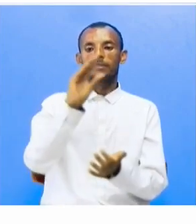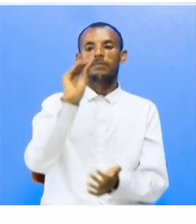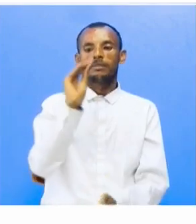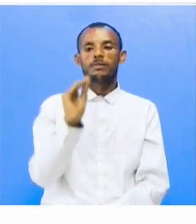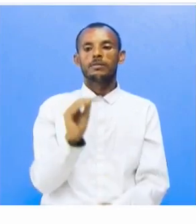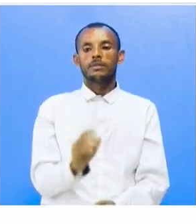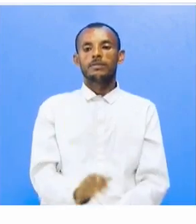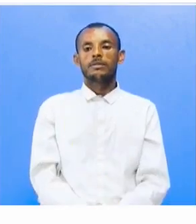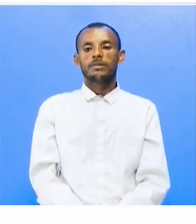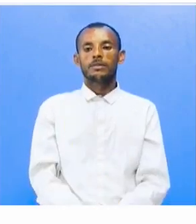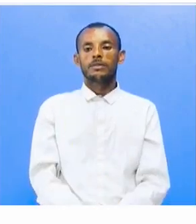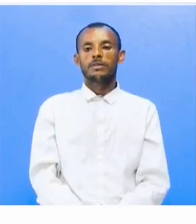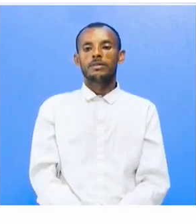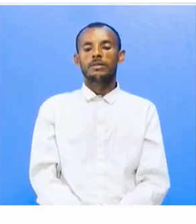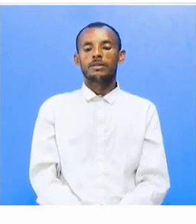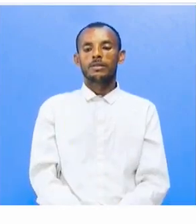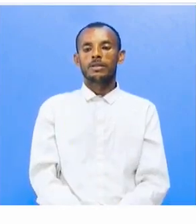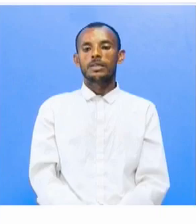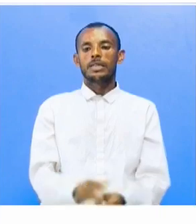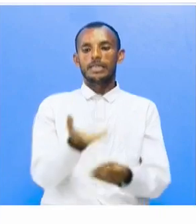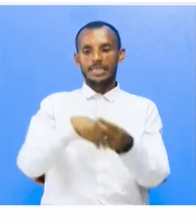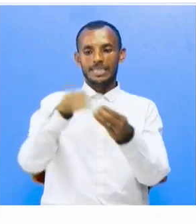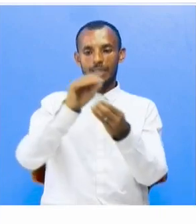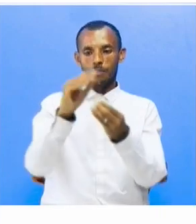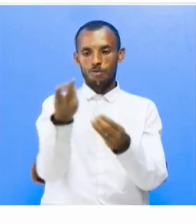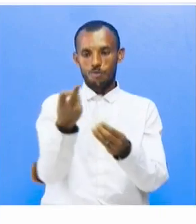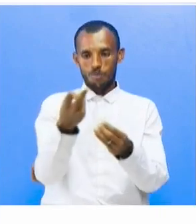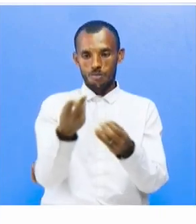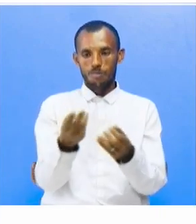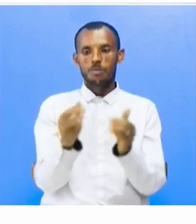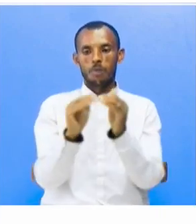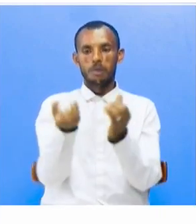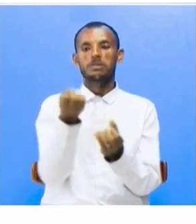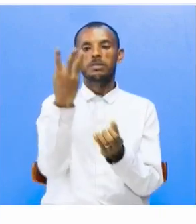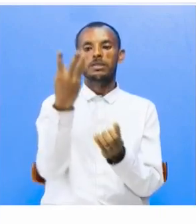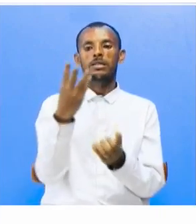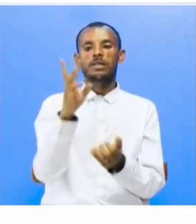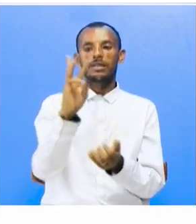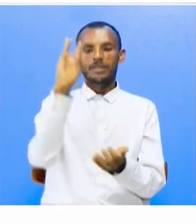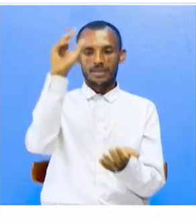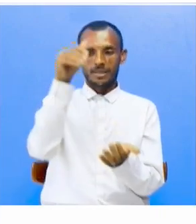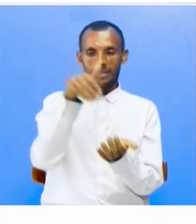is 1,050. The sum of these two will be